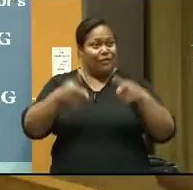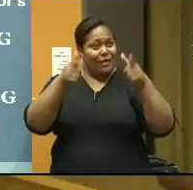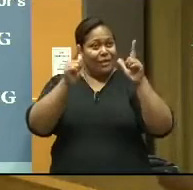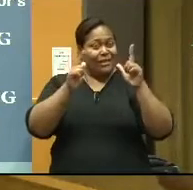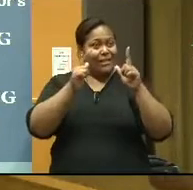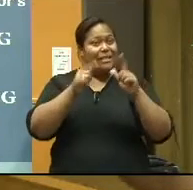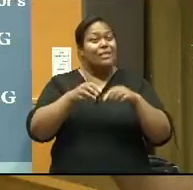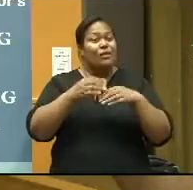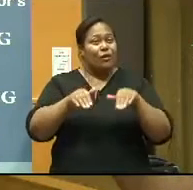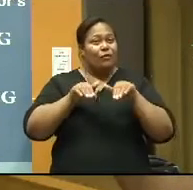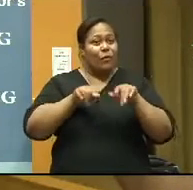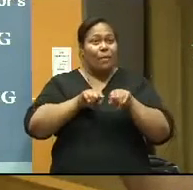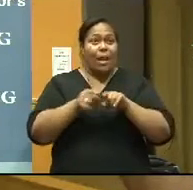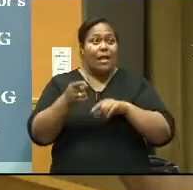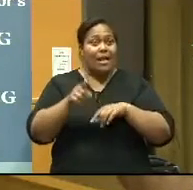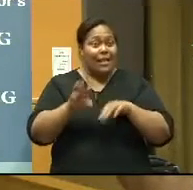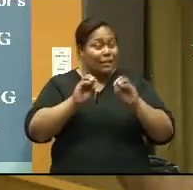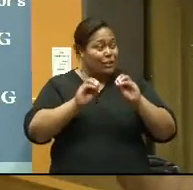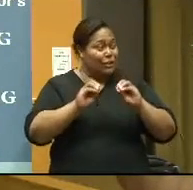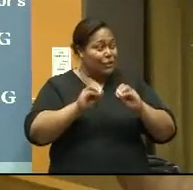and Teaching, Professor Jeffrey Crisp,